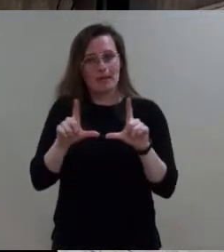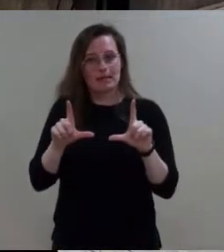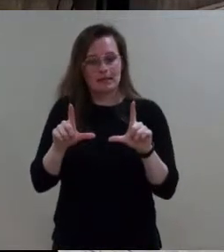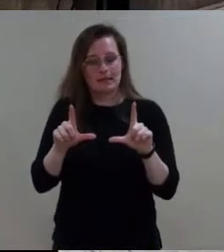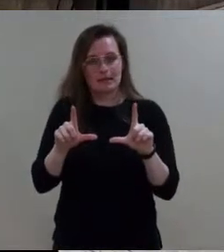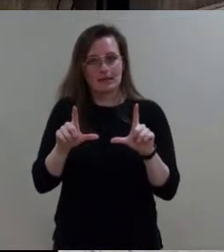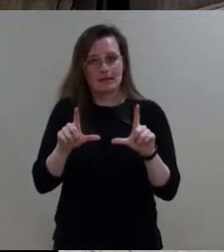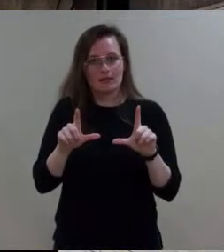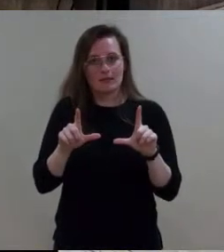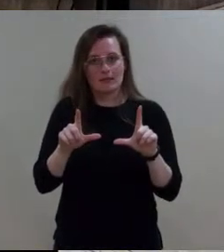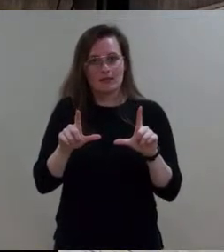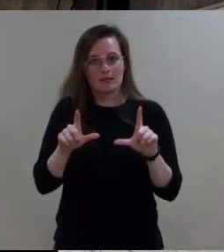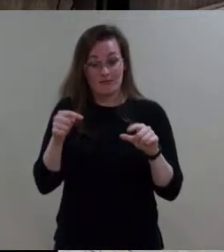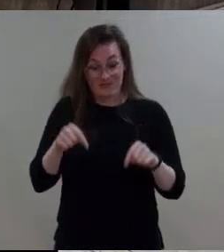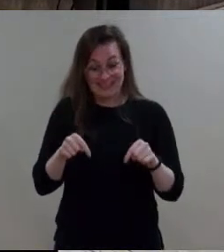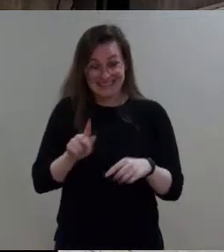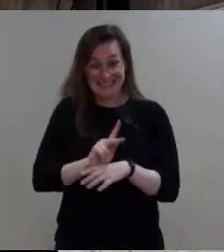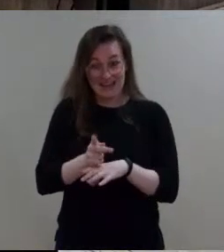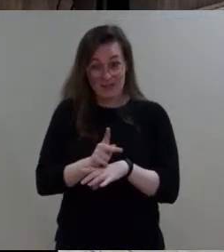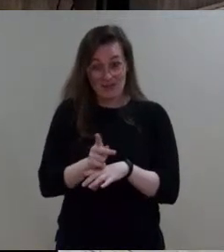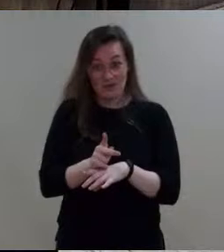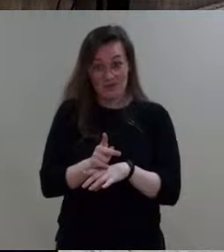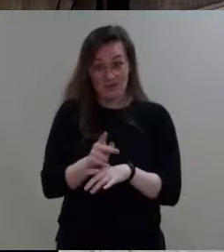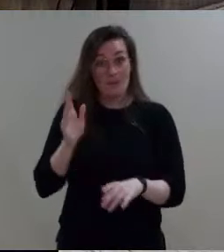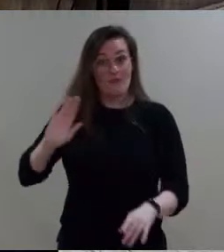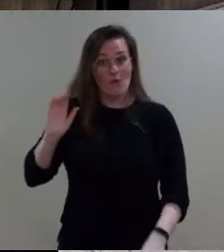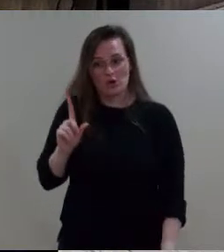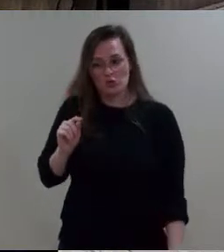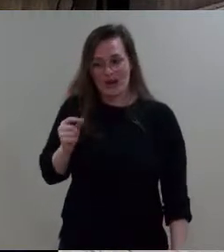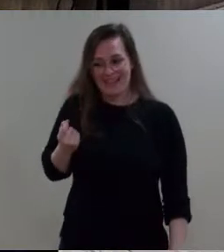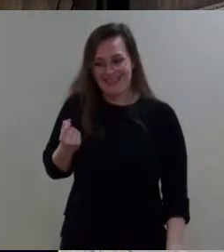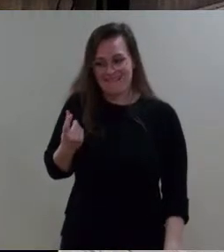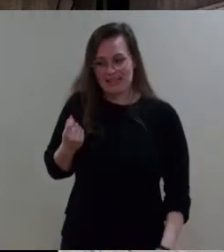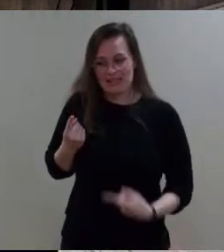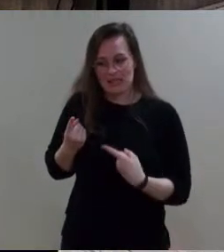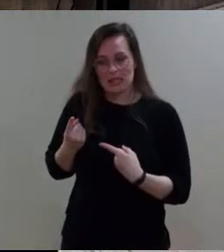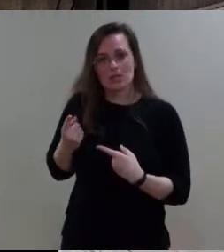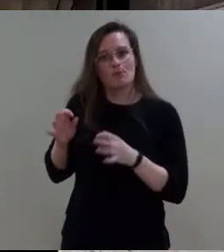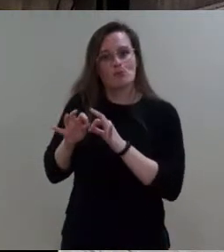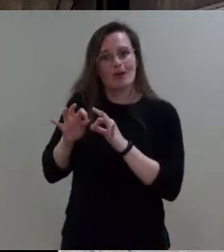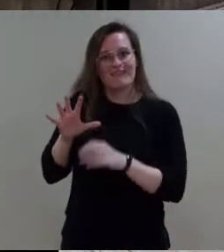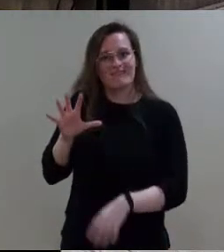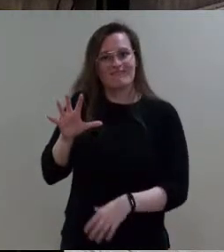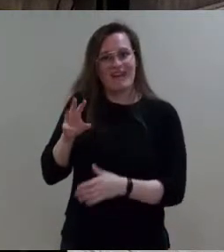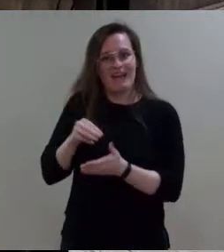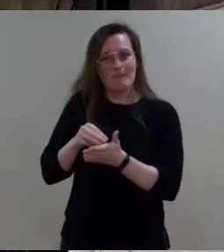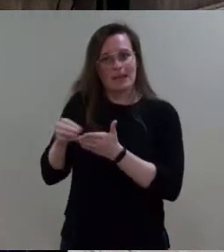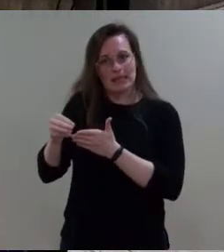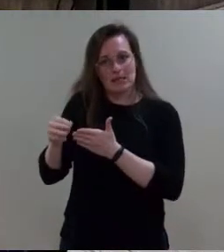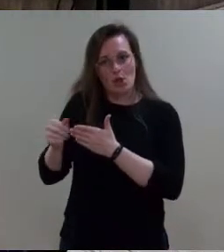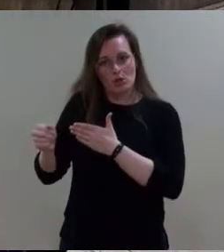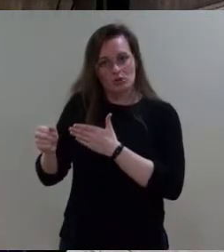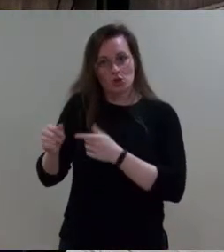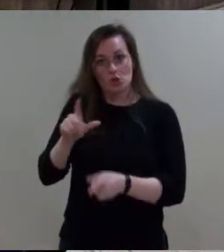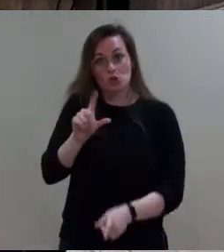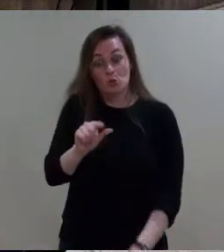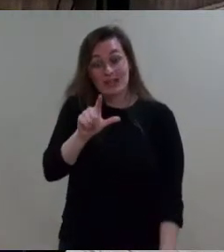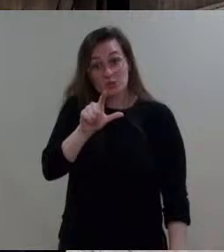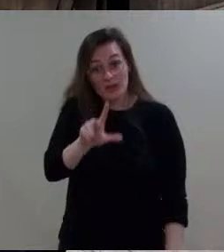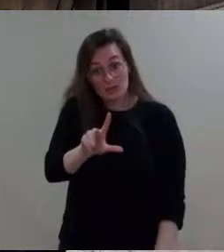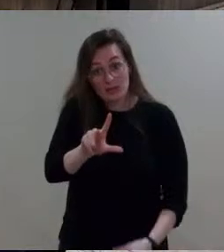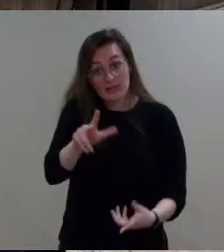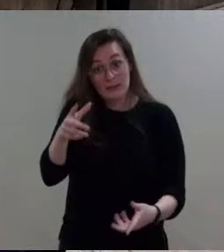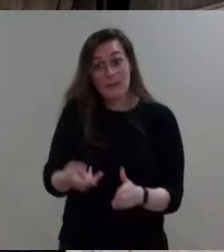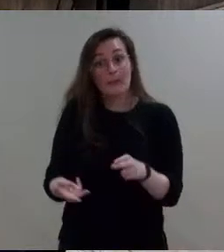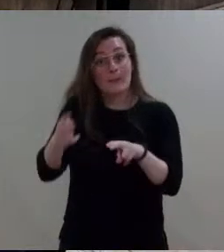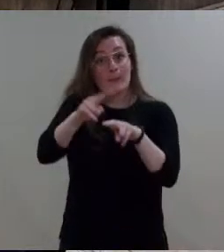in 2011, it was $5 million. In 2023, it was $18 million, and